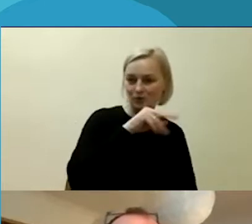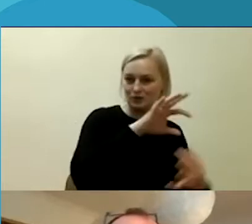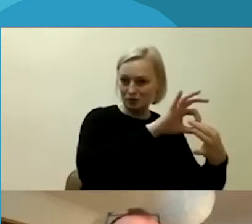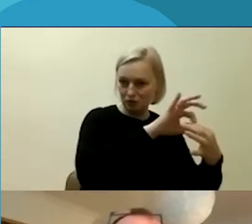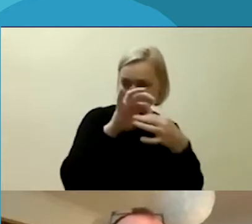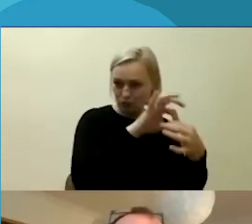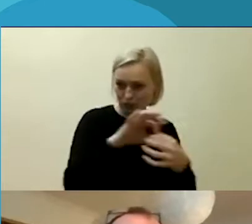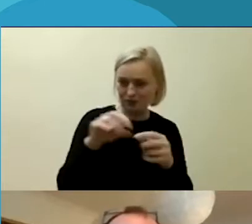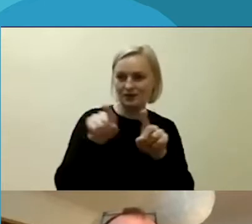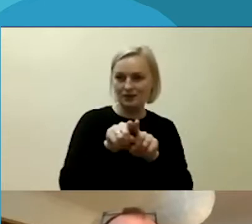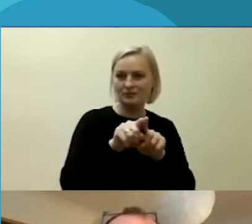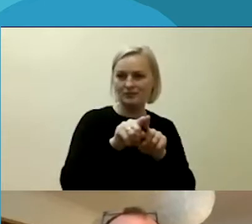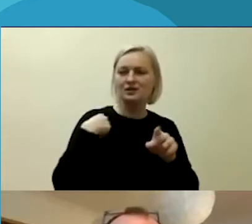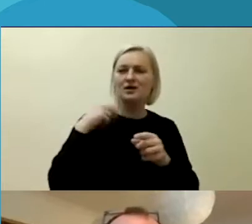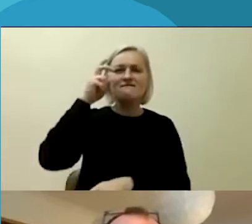is